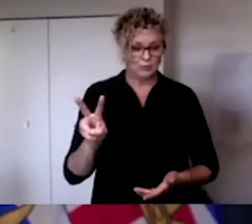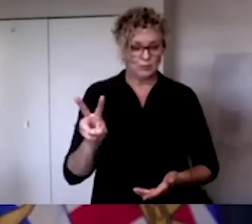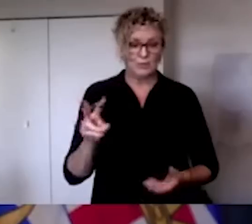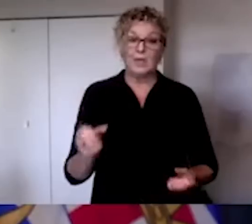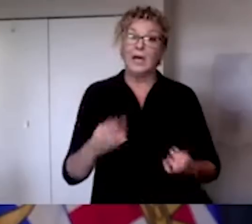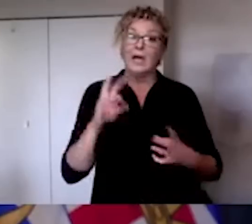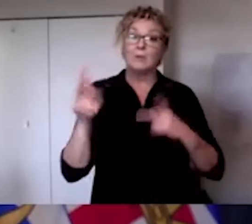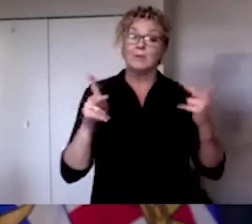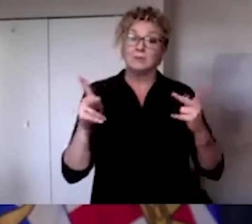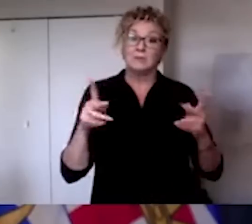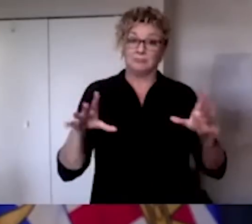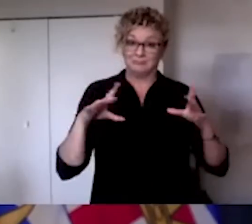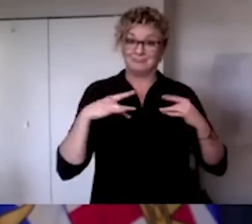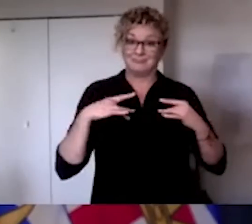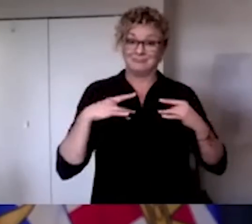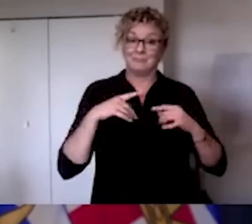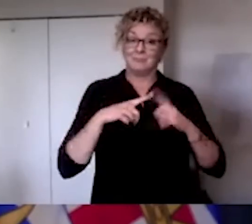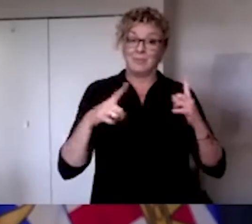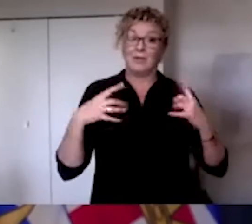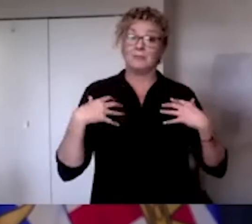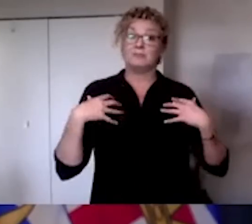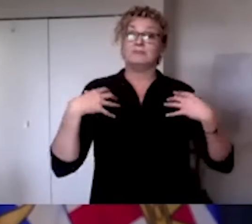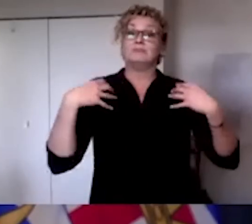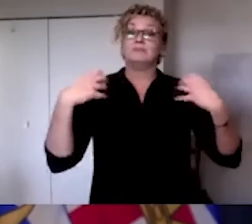our condolences to you.